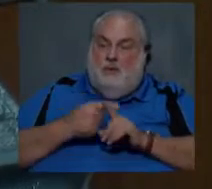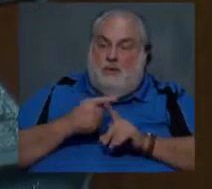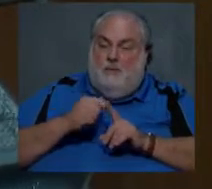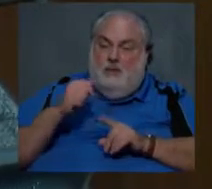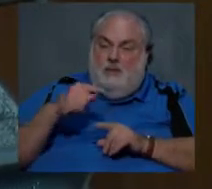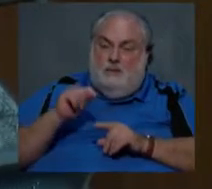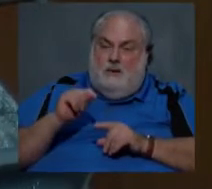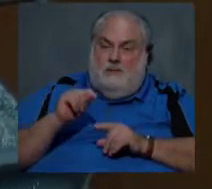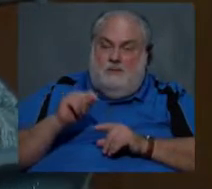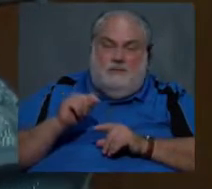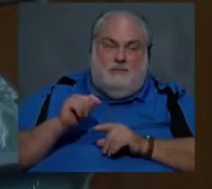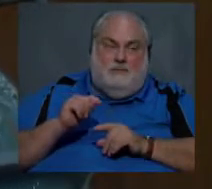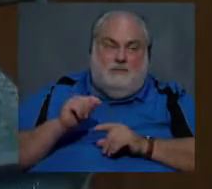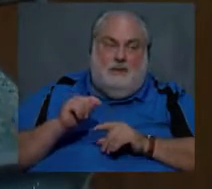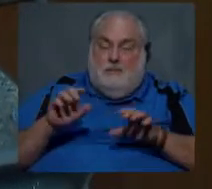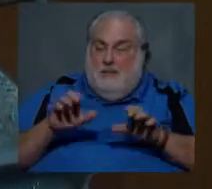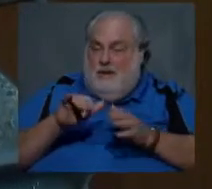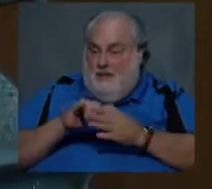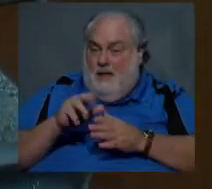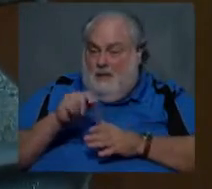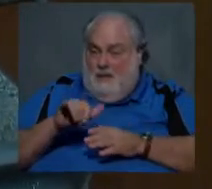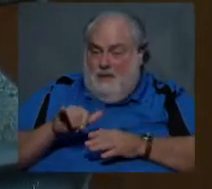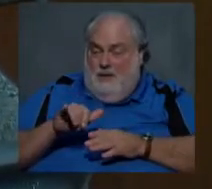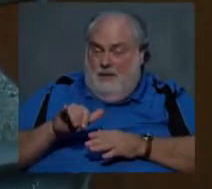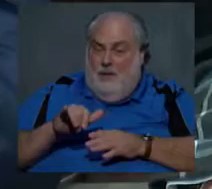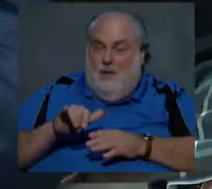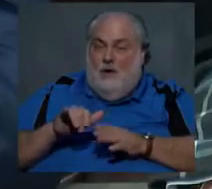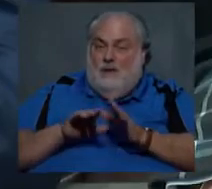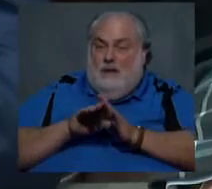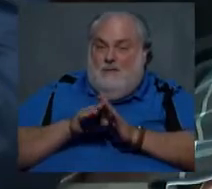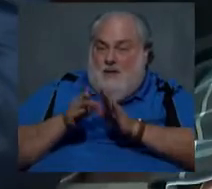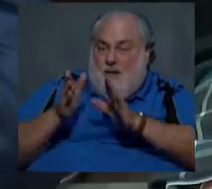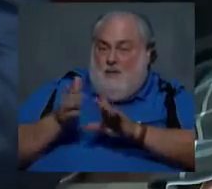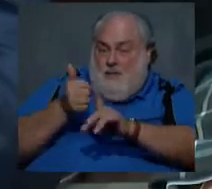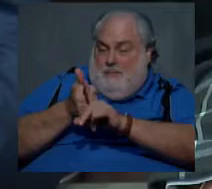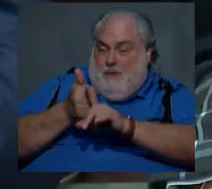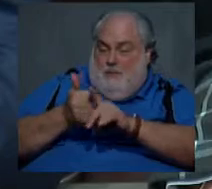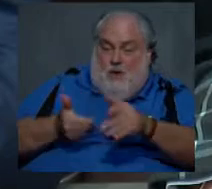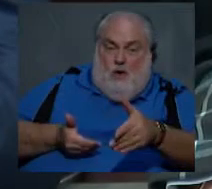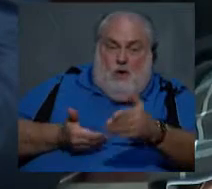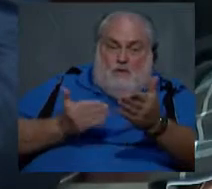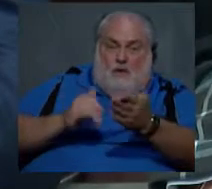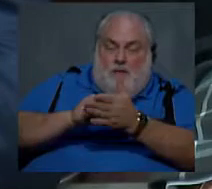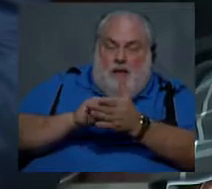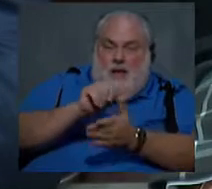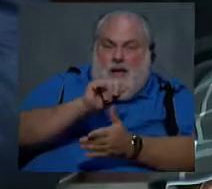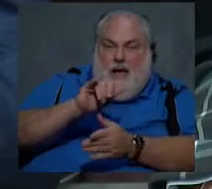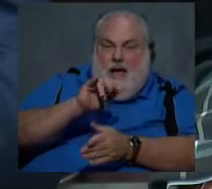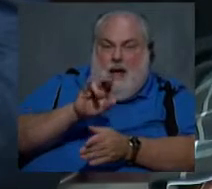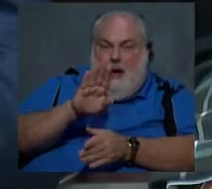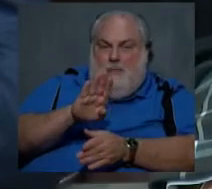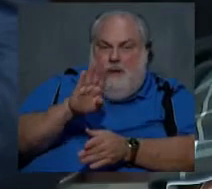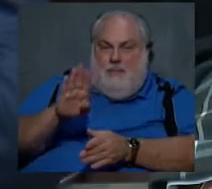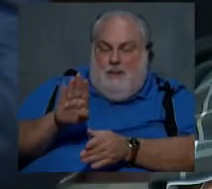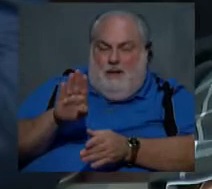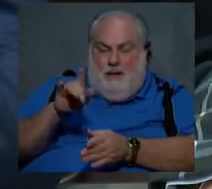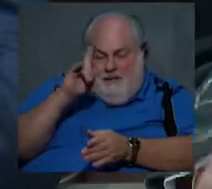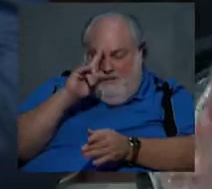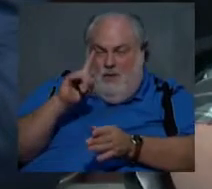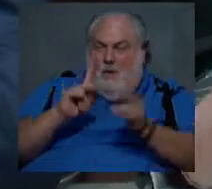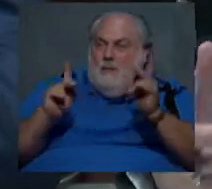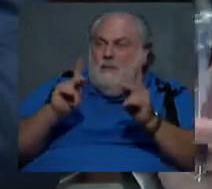or? It could be done that way, or it could be done that the developer would offer those as units for